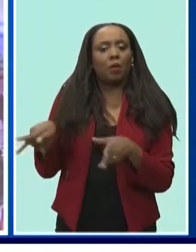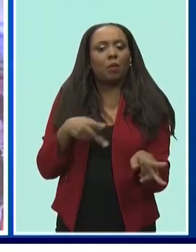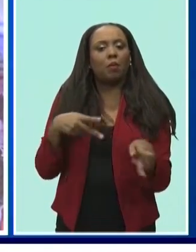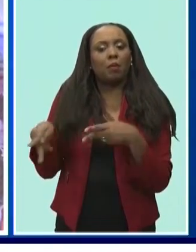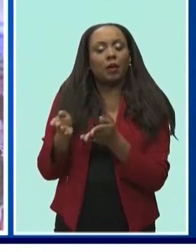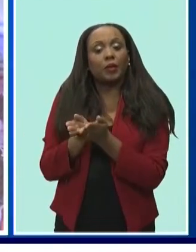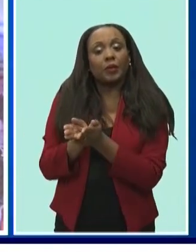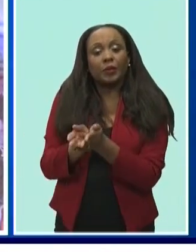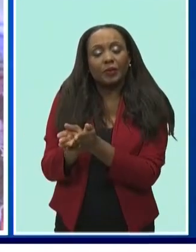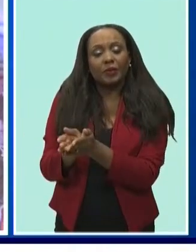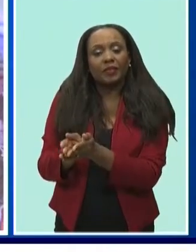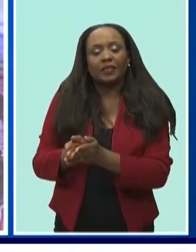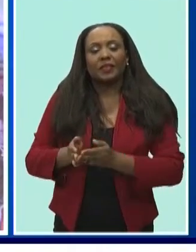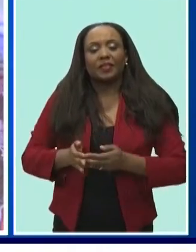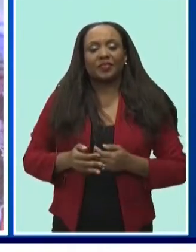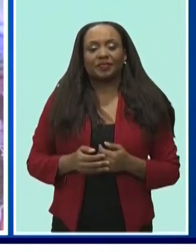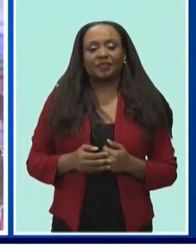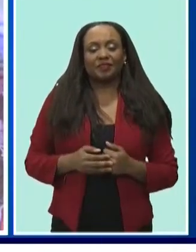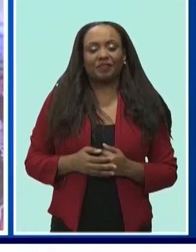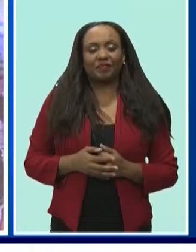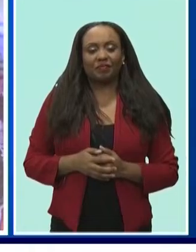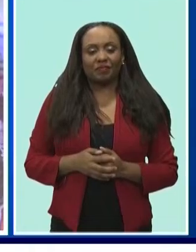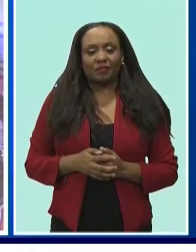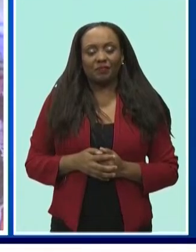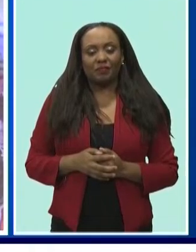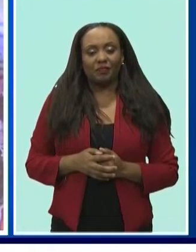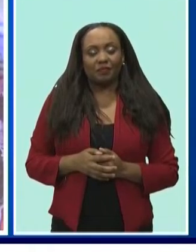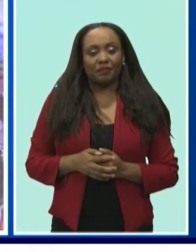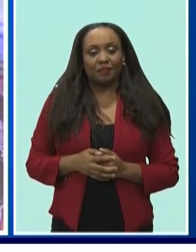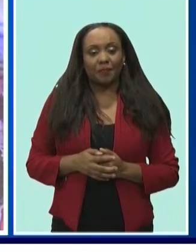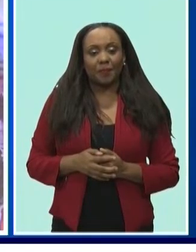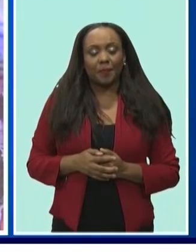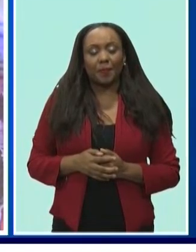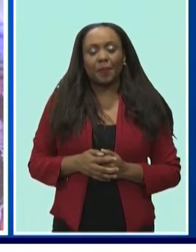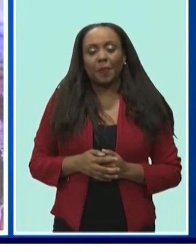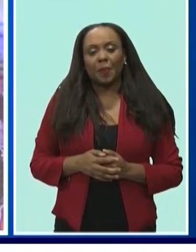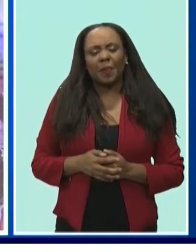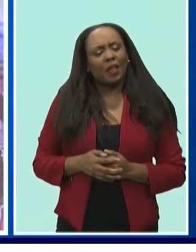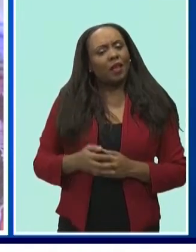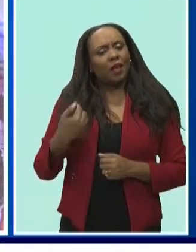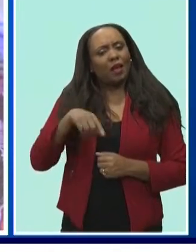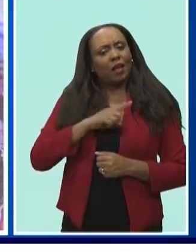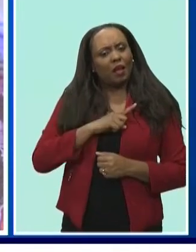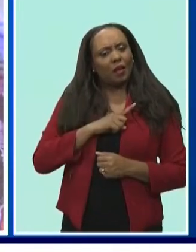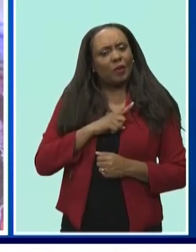cruise. And we did something unusual.